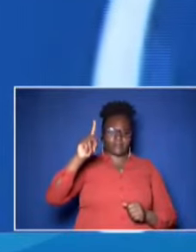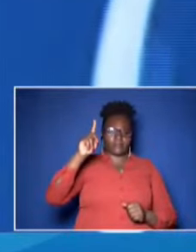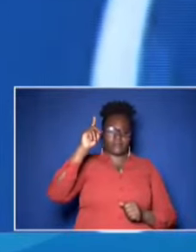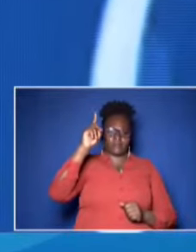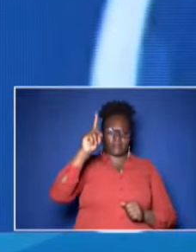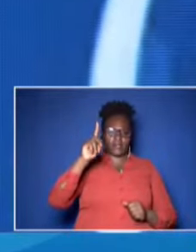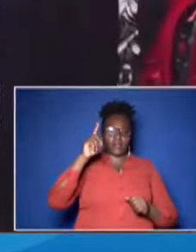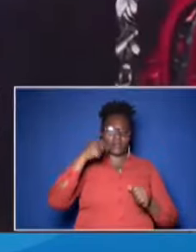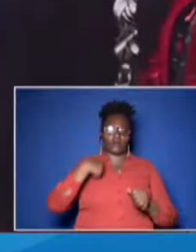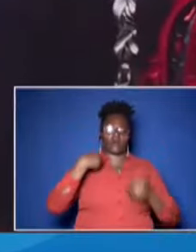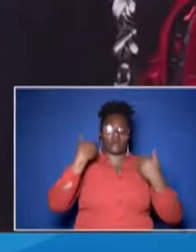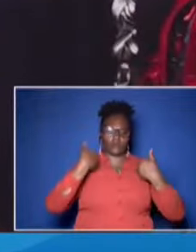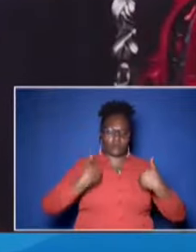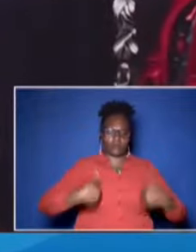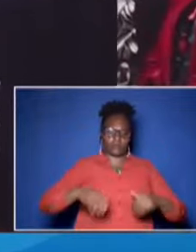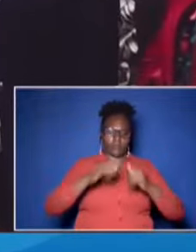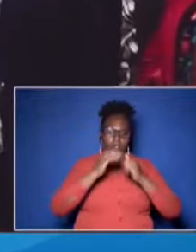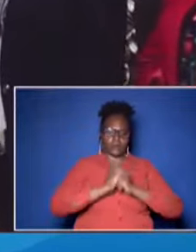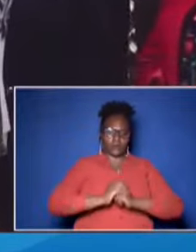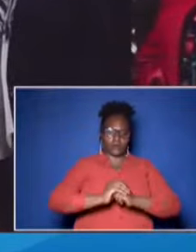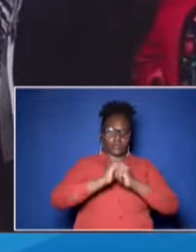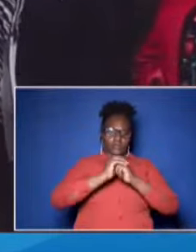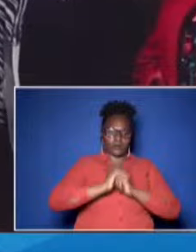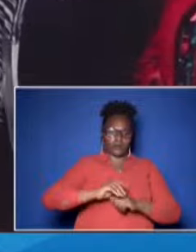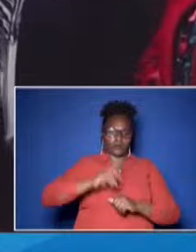you I worship